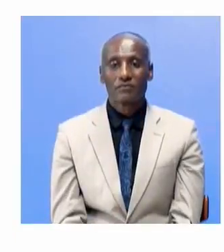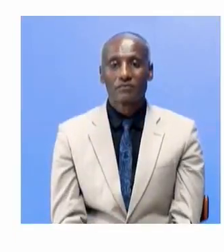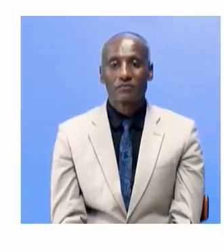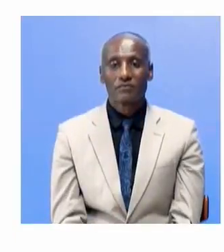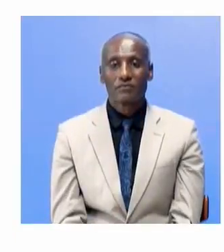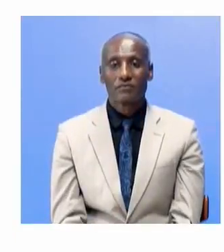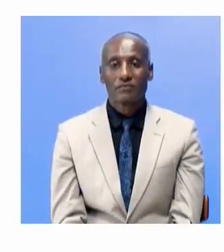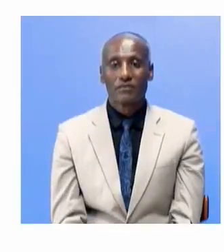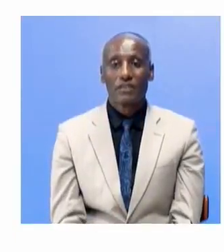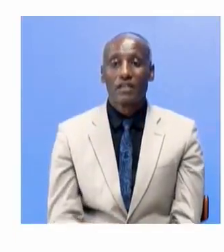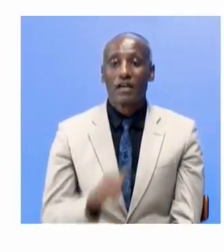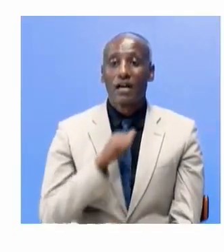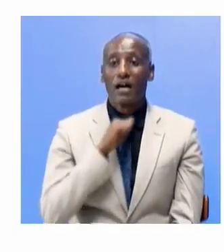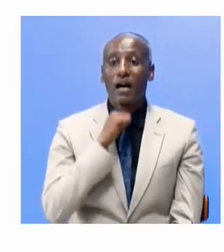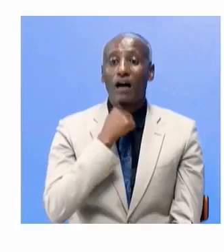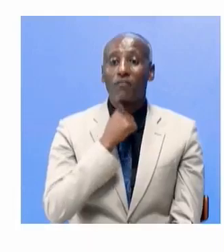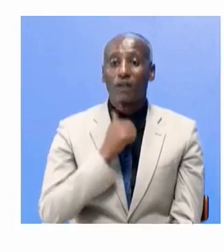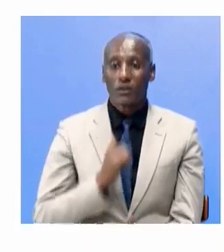Afan Oromo.